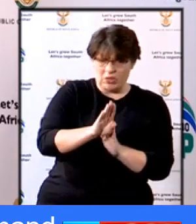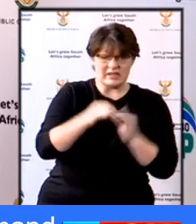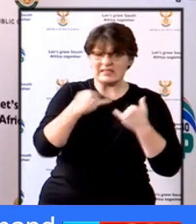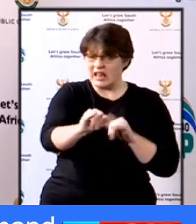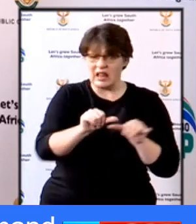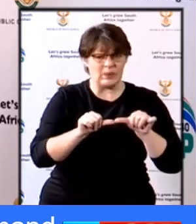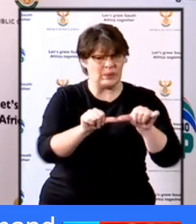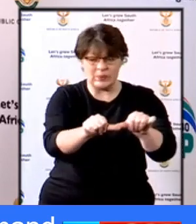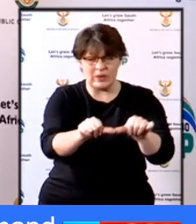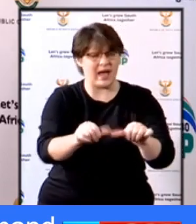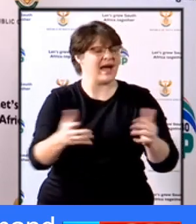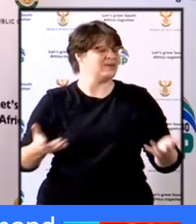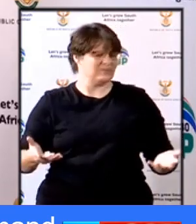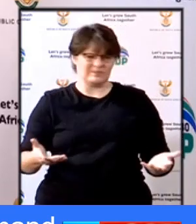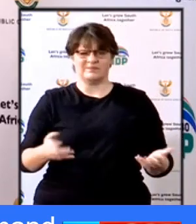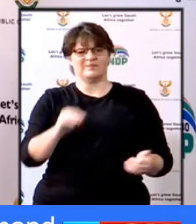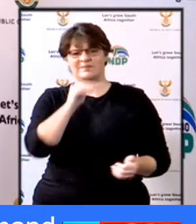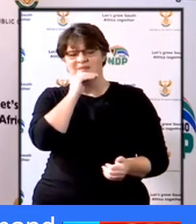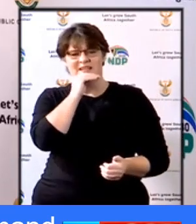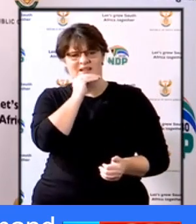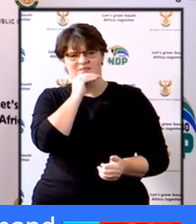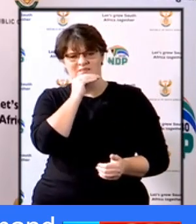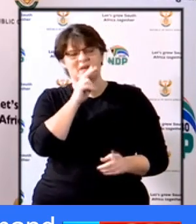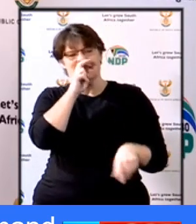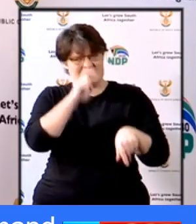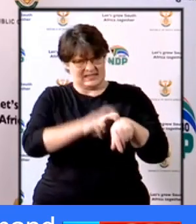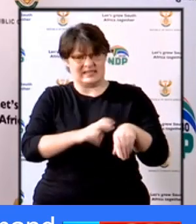such an area will require added efforts,